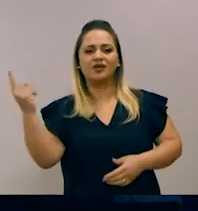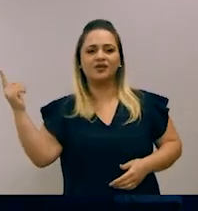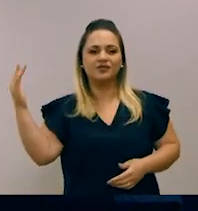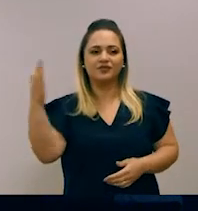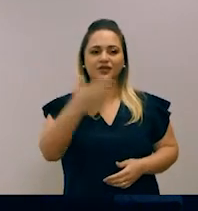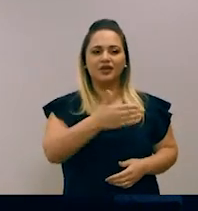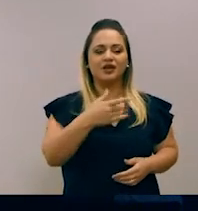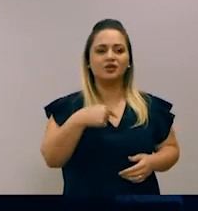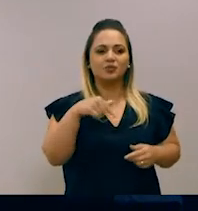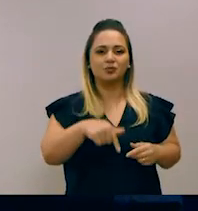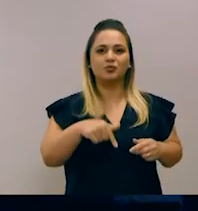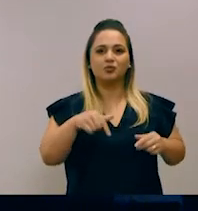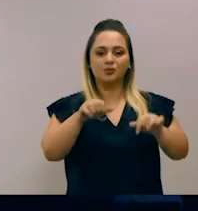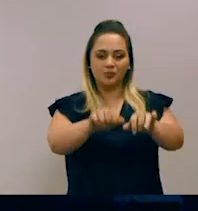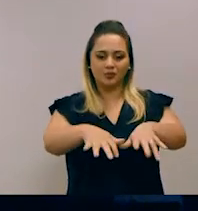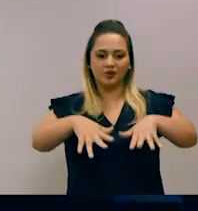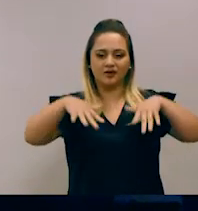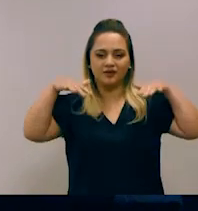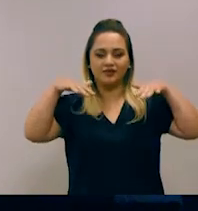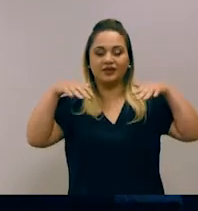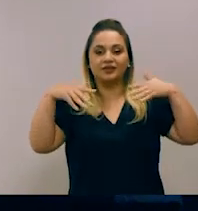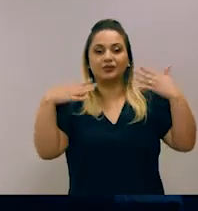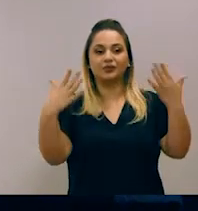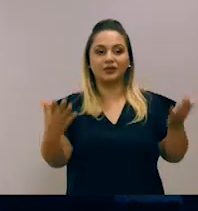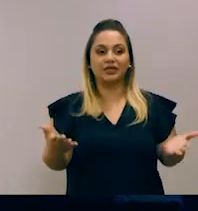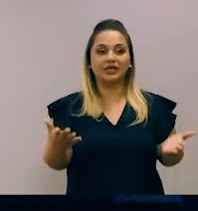the mining